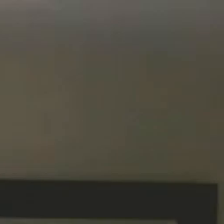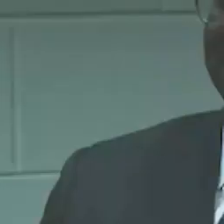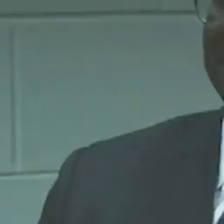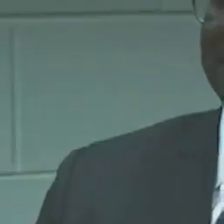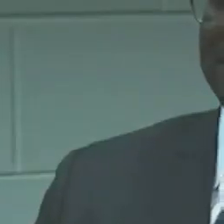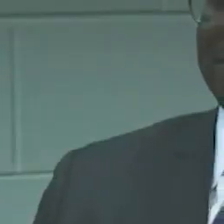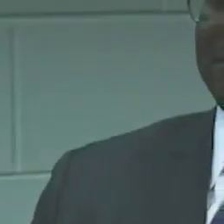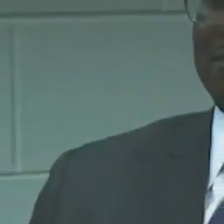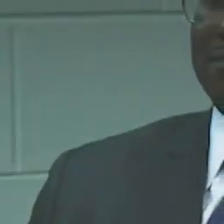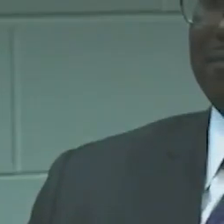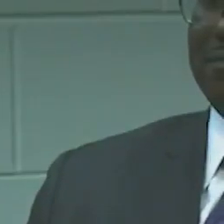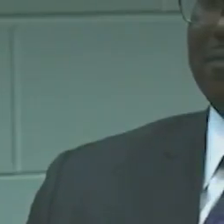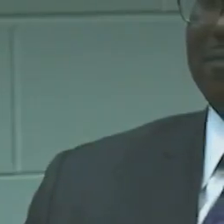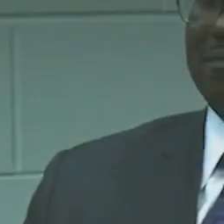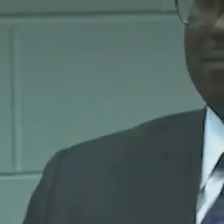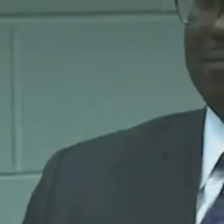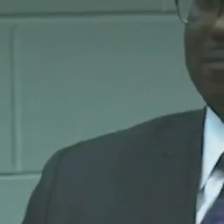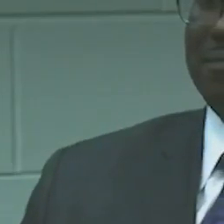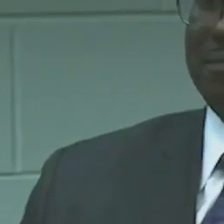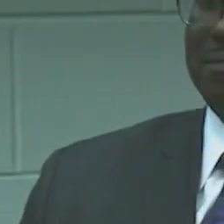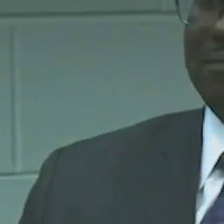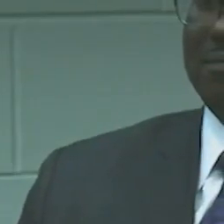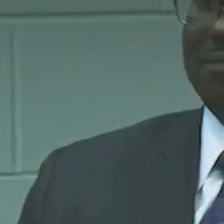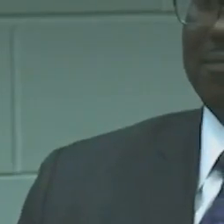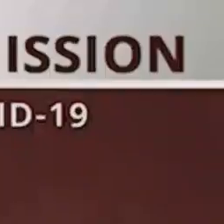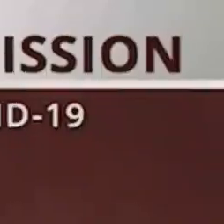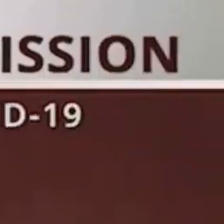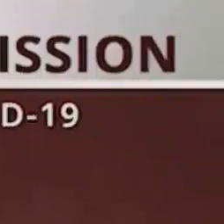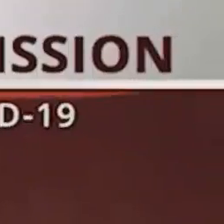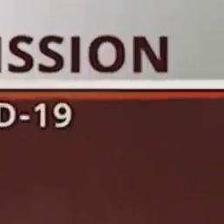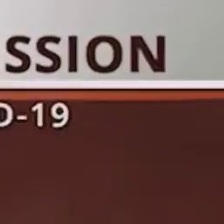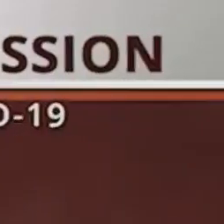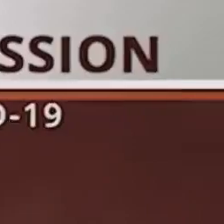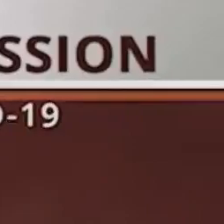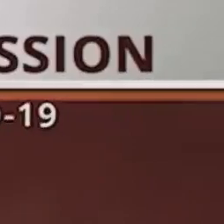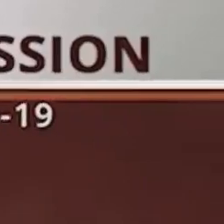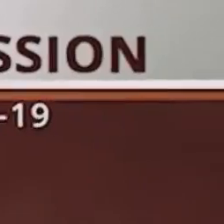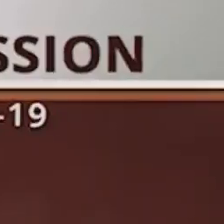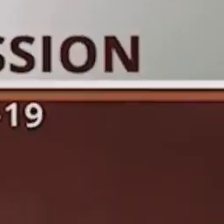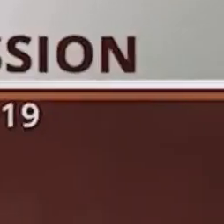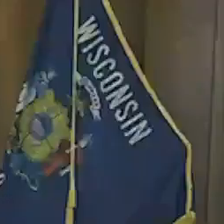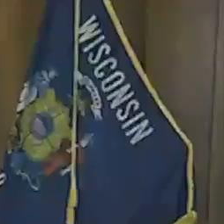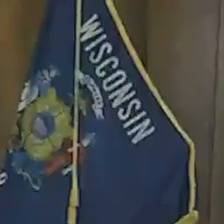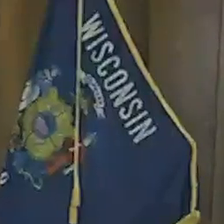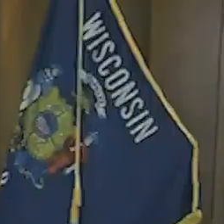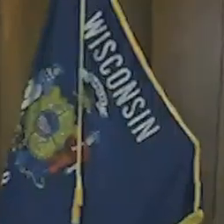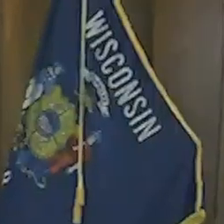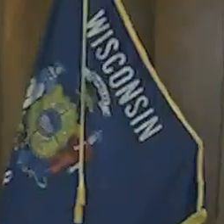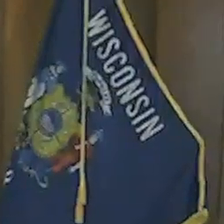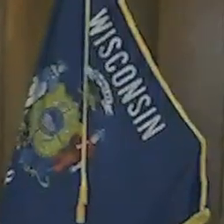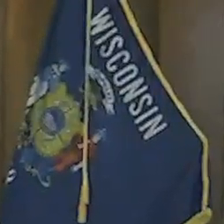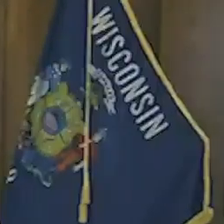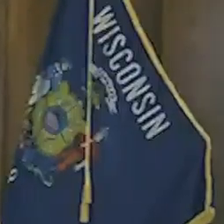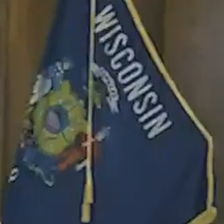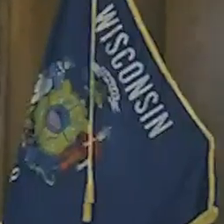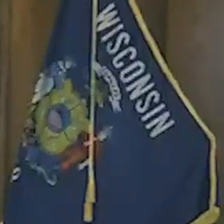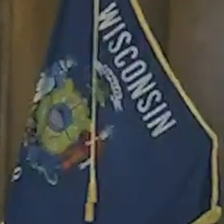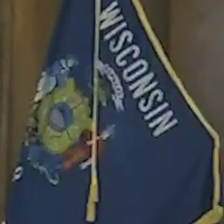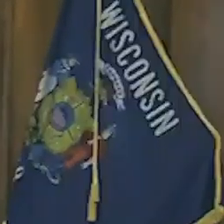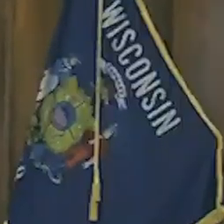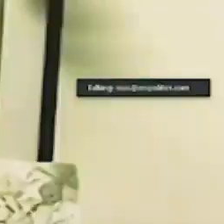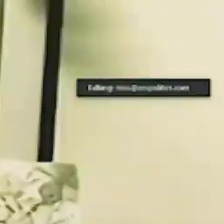challenge. Whether you're following the DHS briefings, the Wisconsin Elections Commission, or leadership briefings from the state